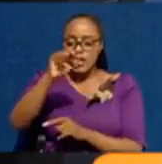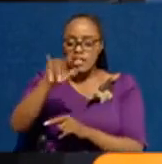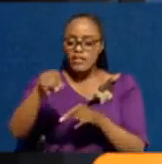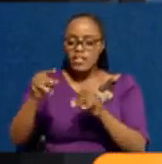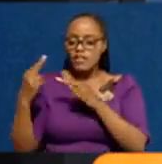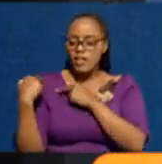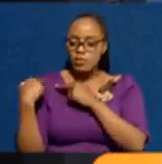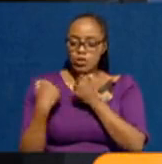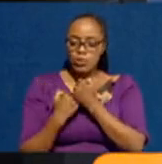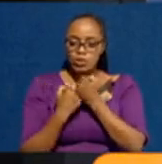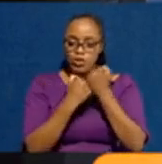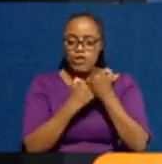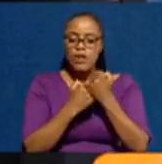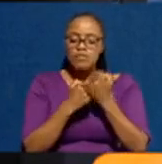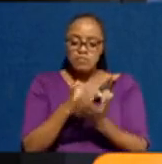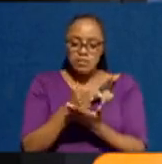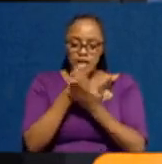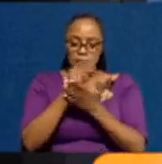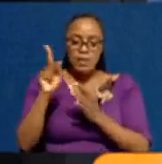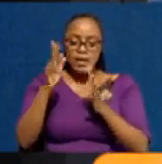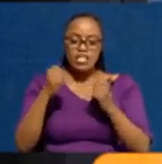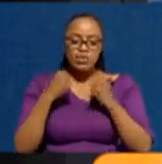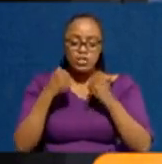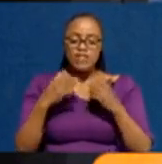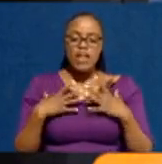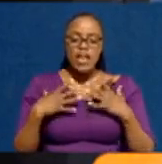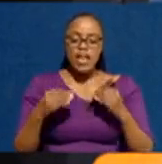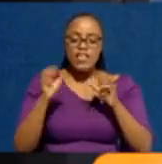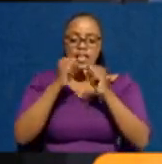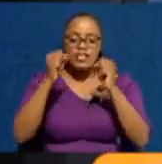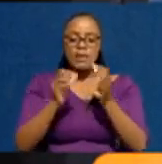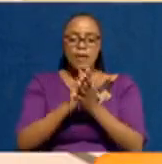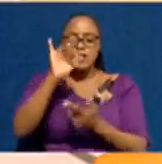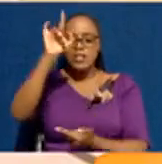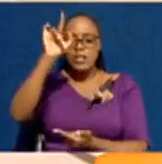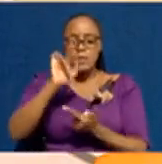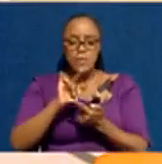Insurer, NHIF, will help Kenya strengthen her health systems and reduce